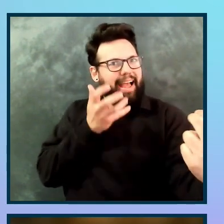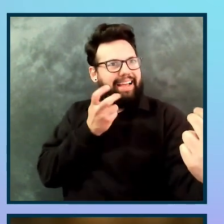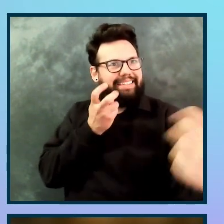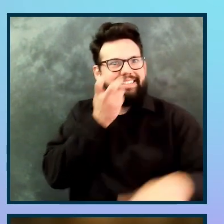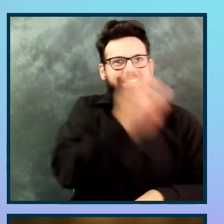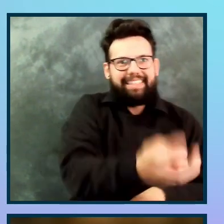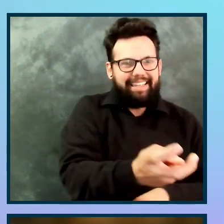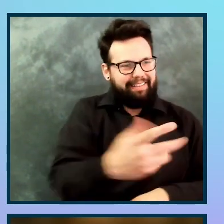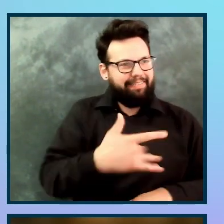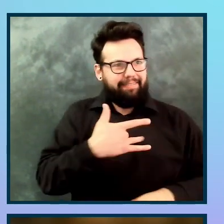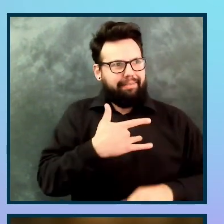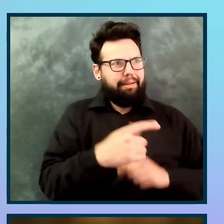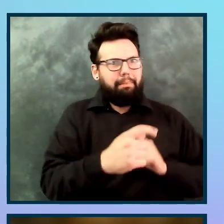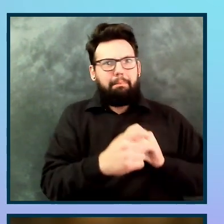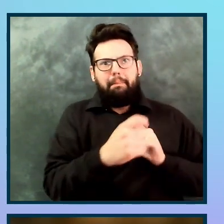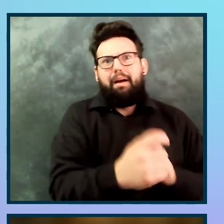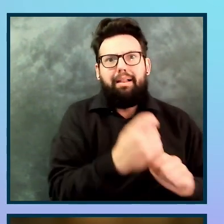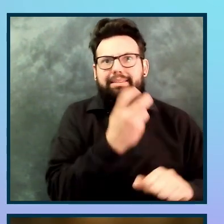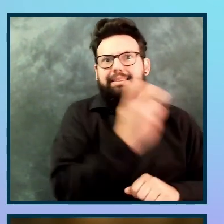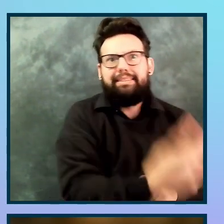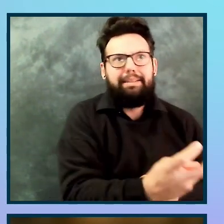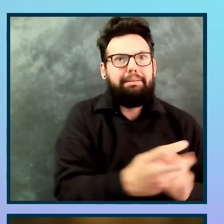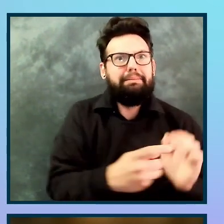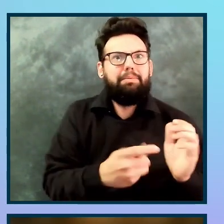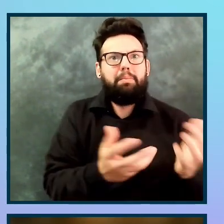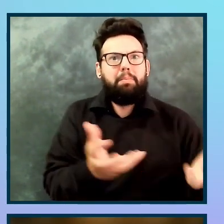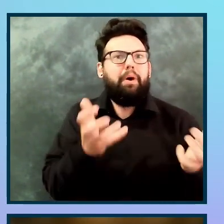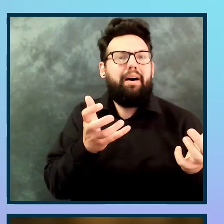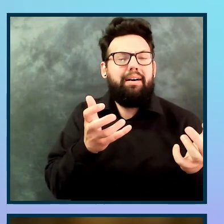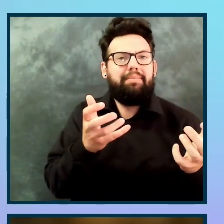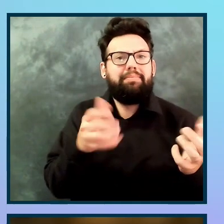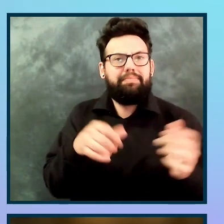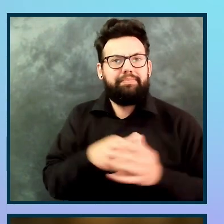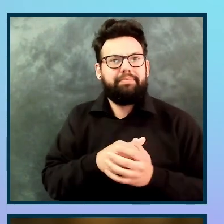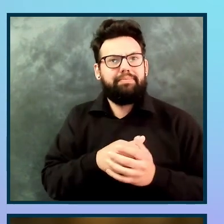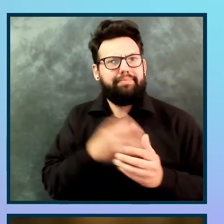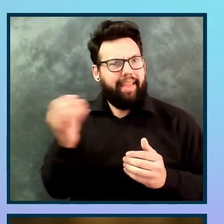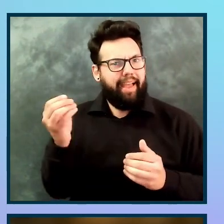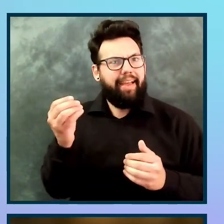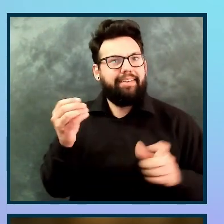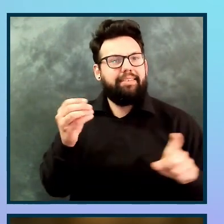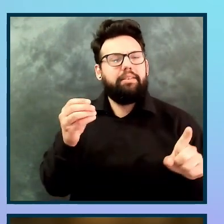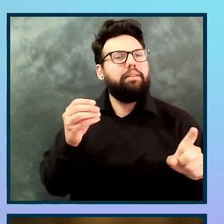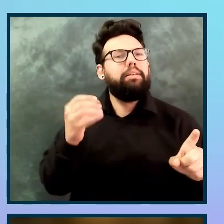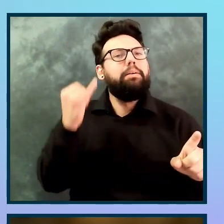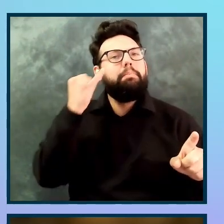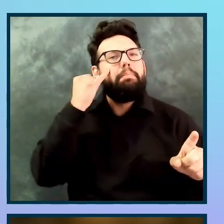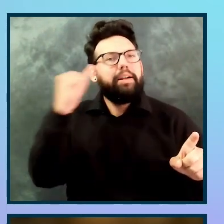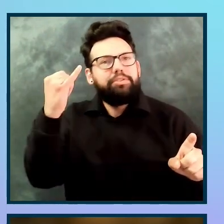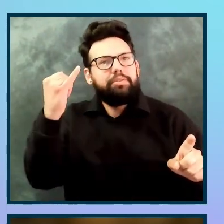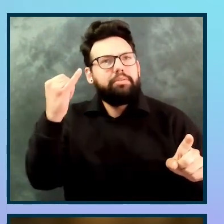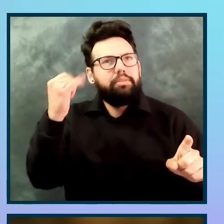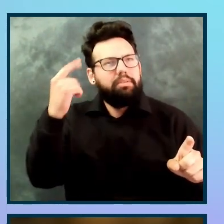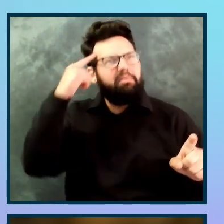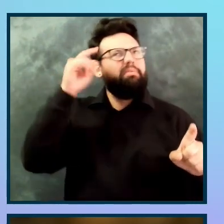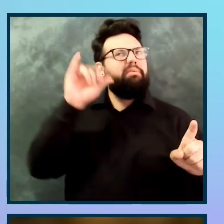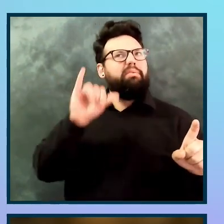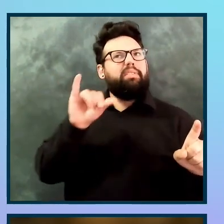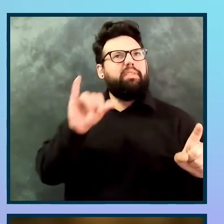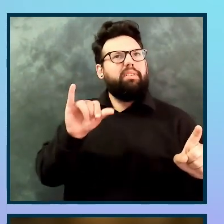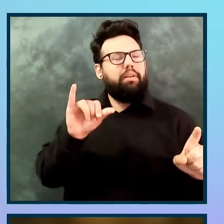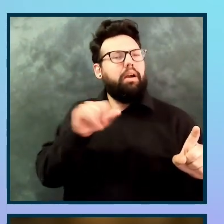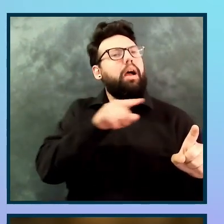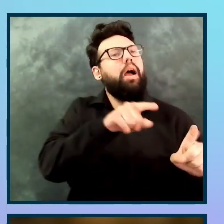that it's comfortable. And so a voice says, you know, you're welcome to sit in the chair, but only if you have black